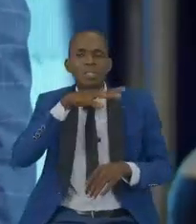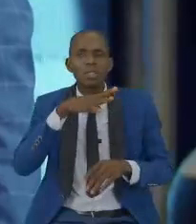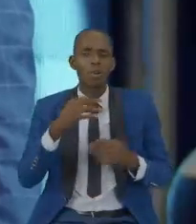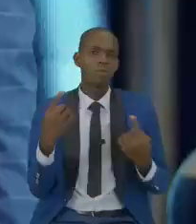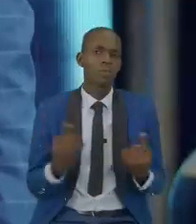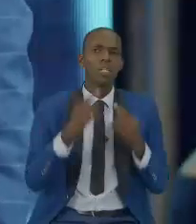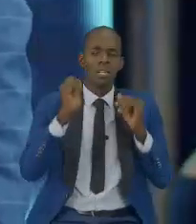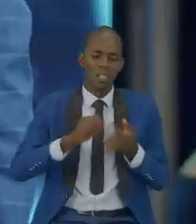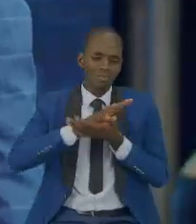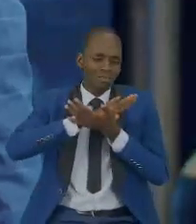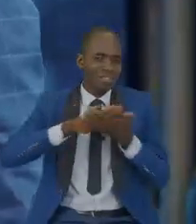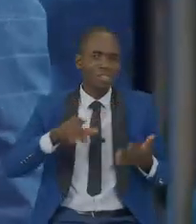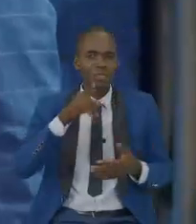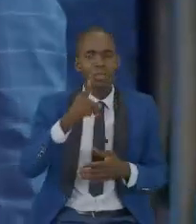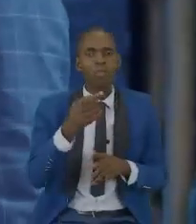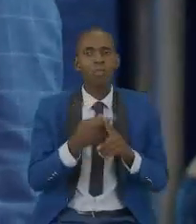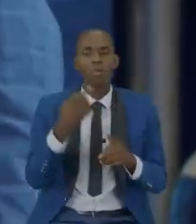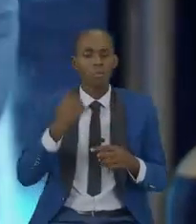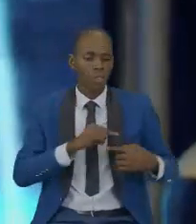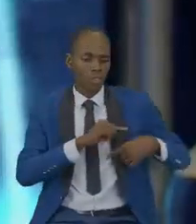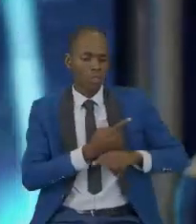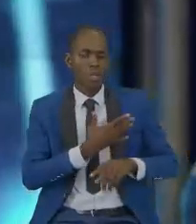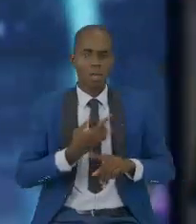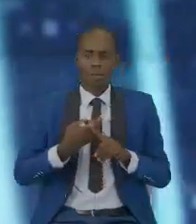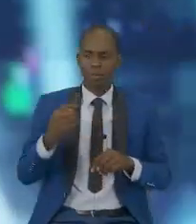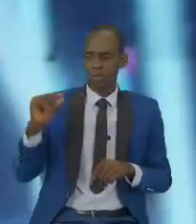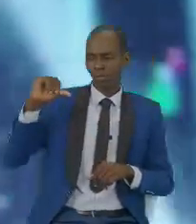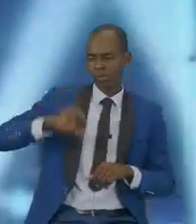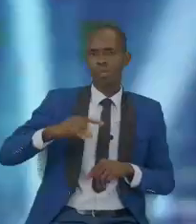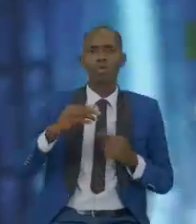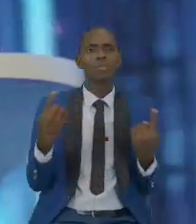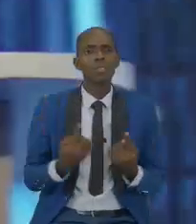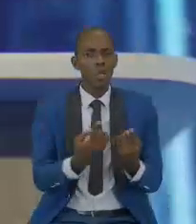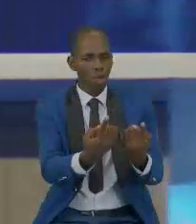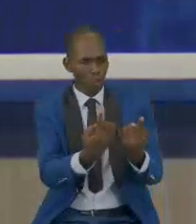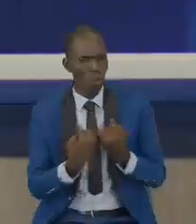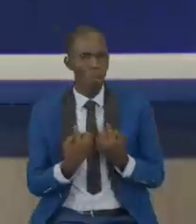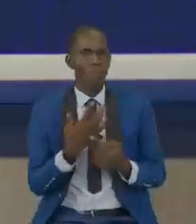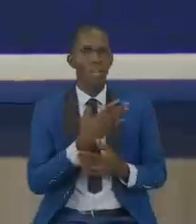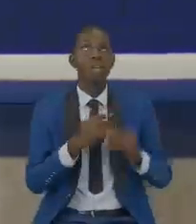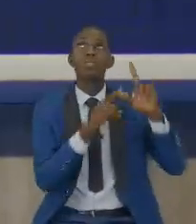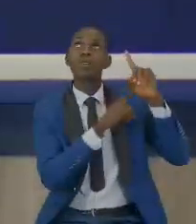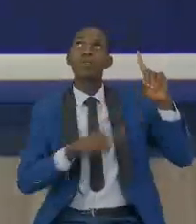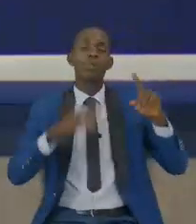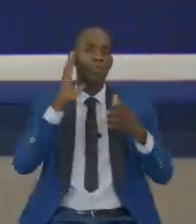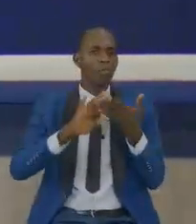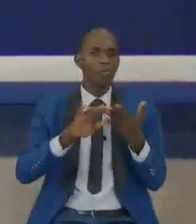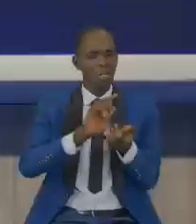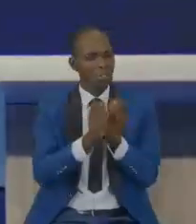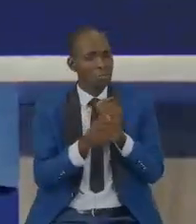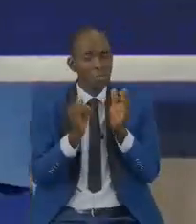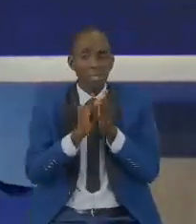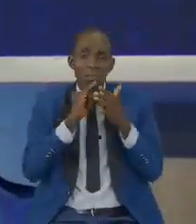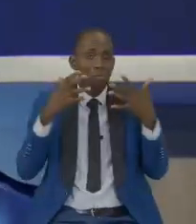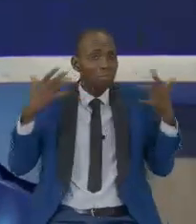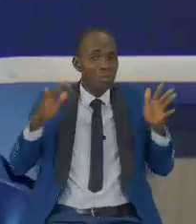you from the guilt and the condemnation of sin. Come, and the Lord will forgive you and change you. And that's all we're